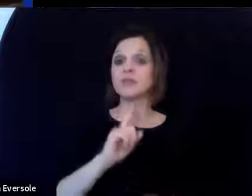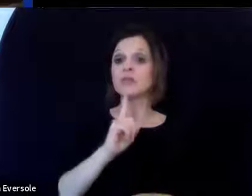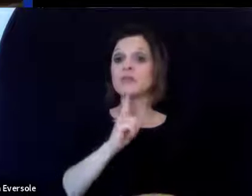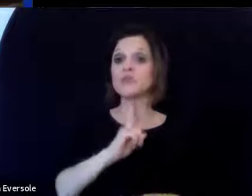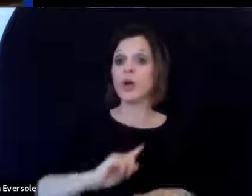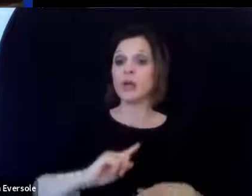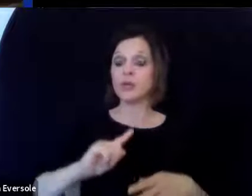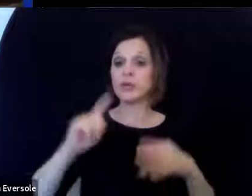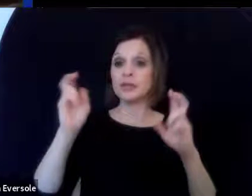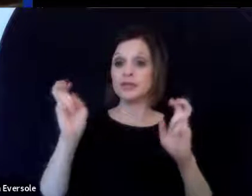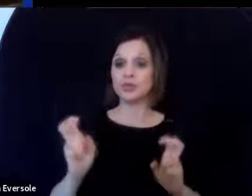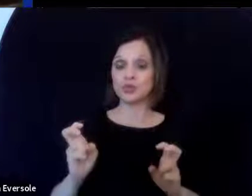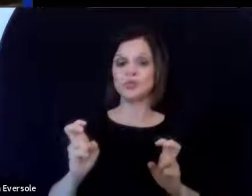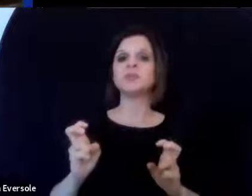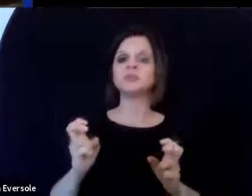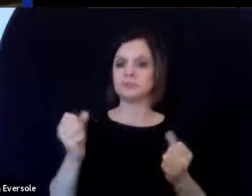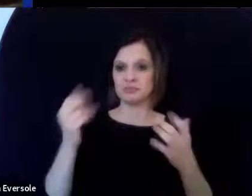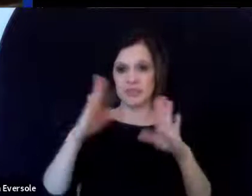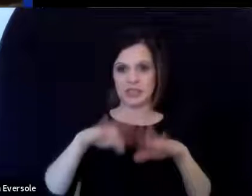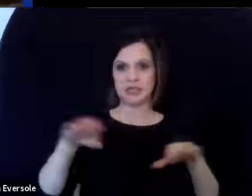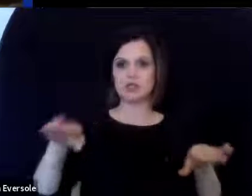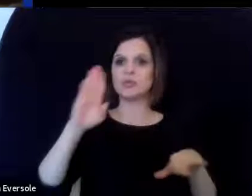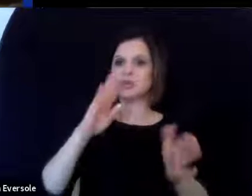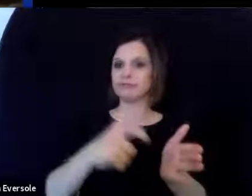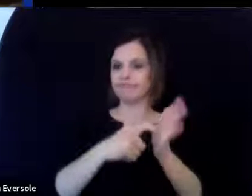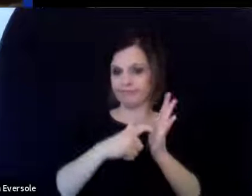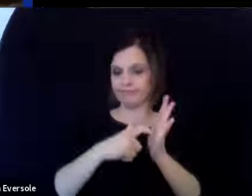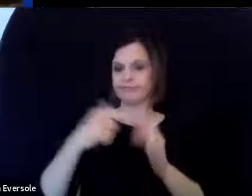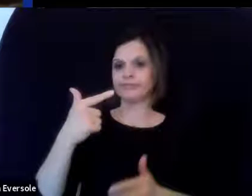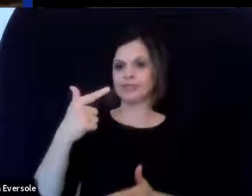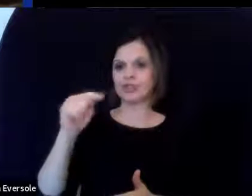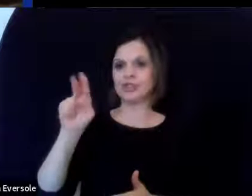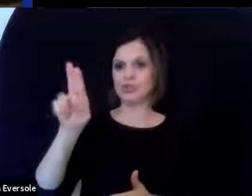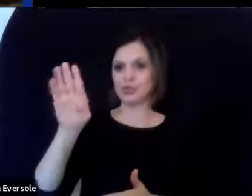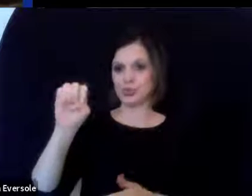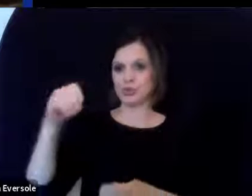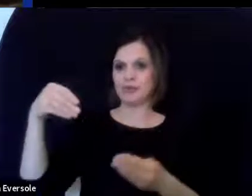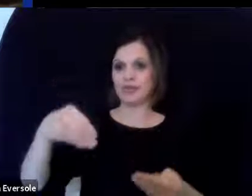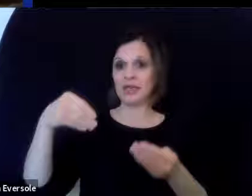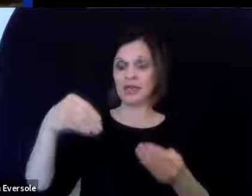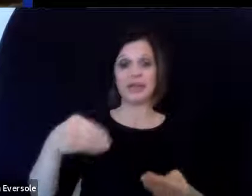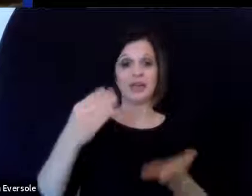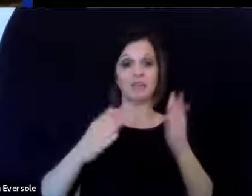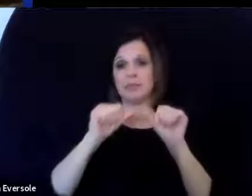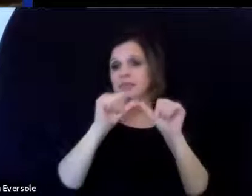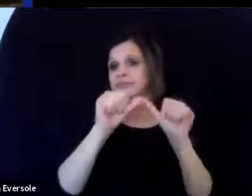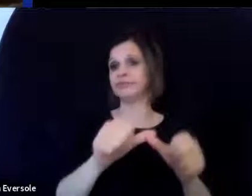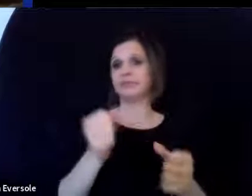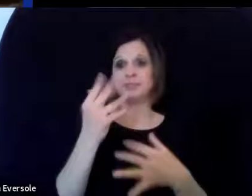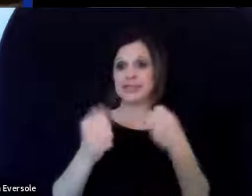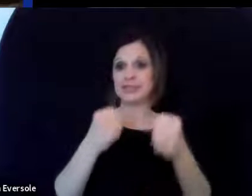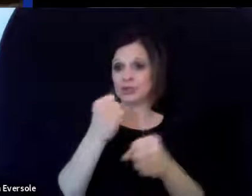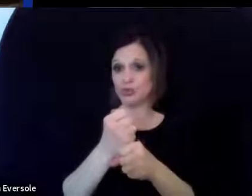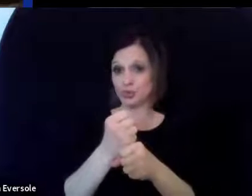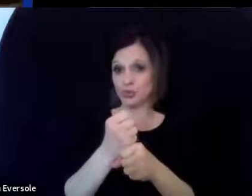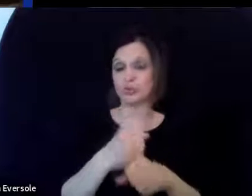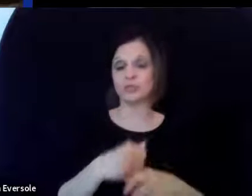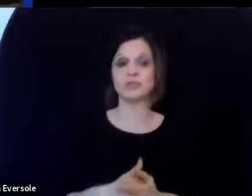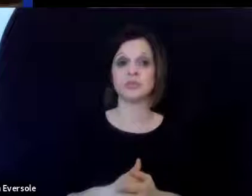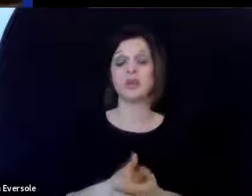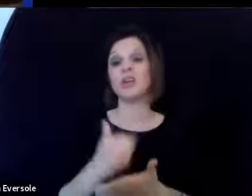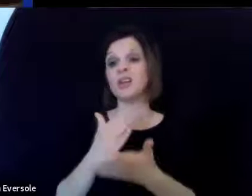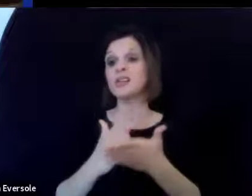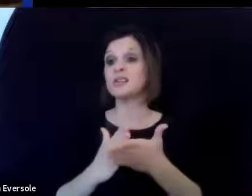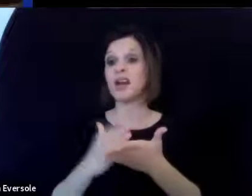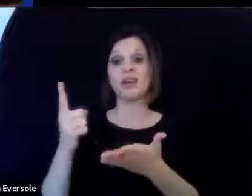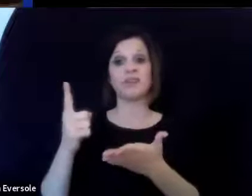will require G-tube feeding. With many of them, it will last for years. With some of them, it will last